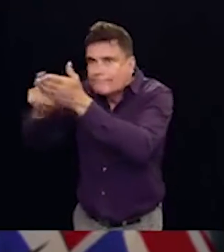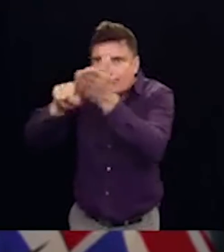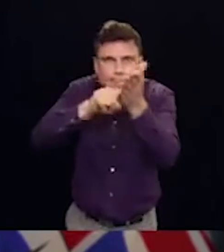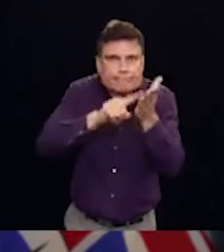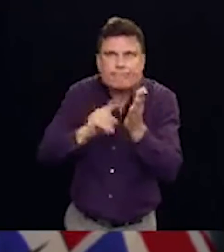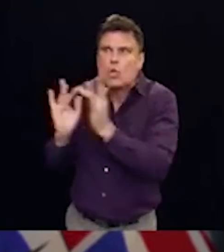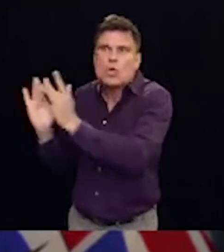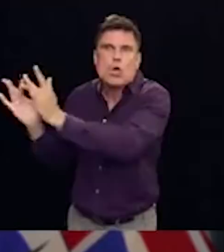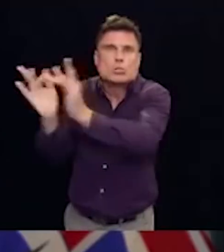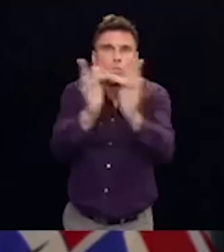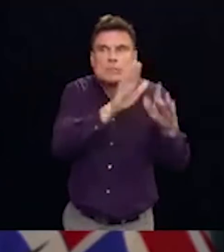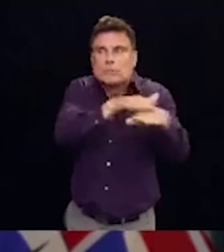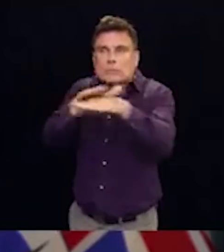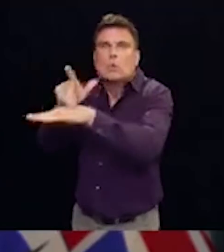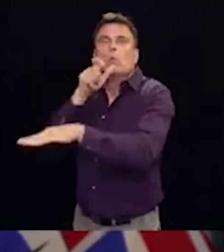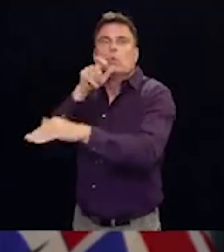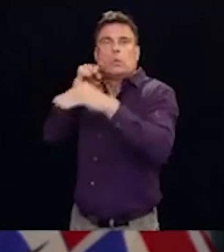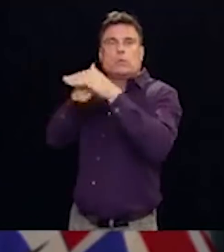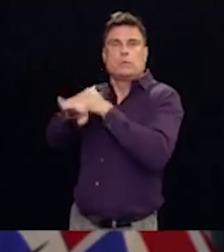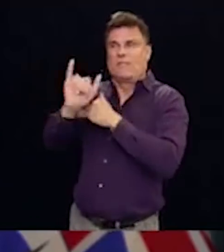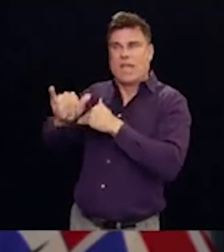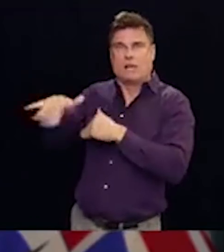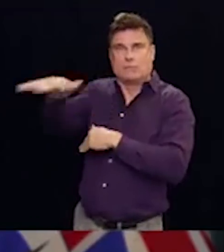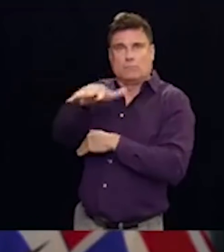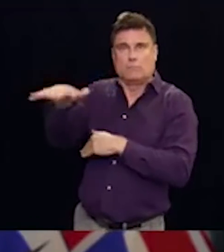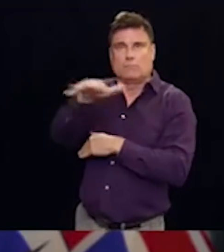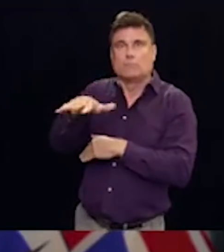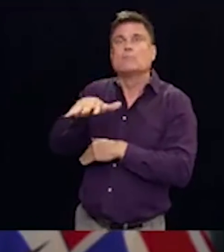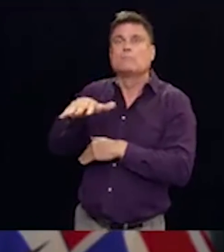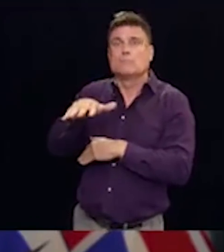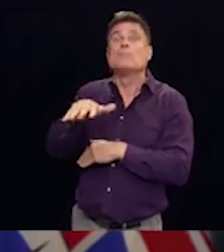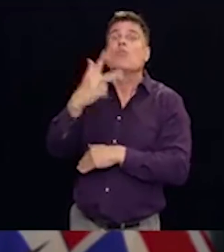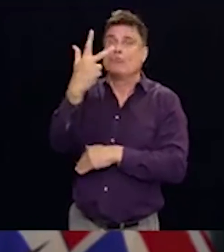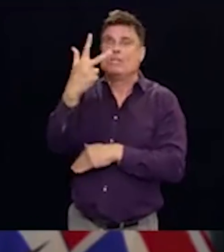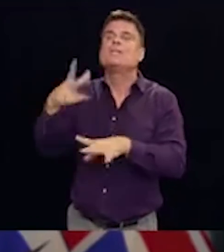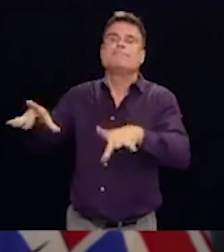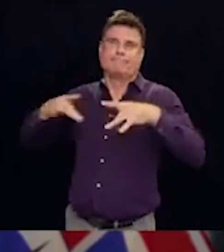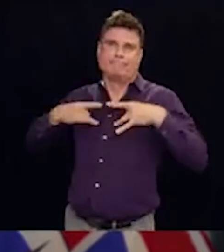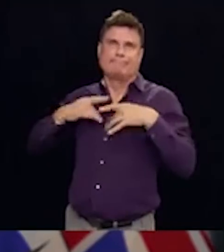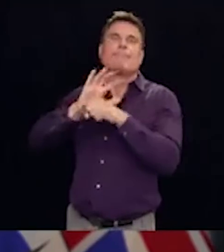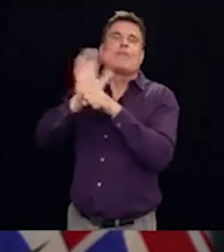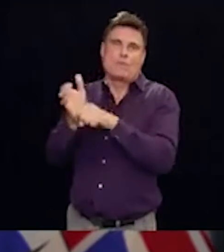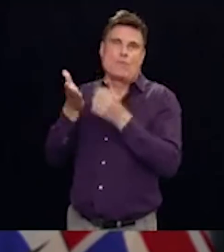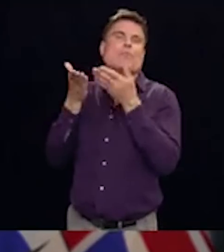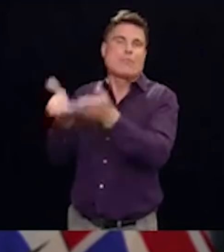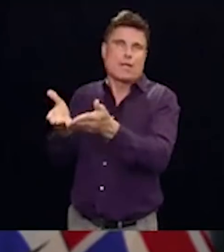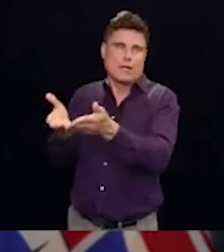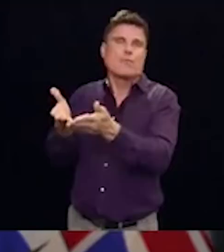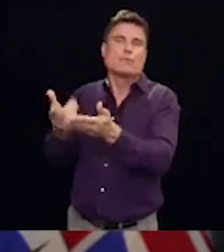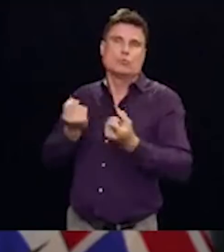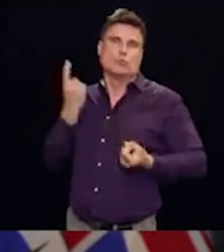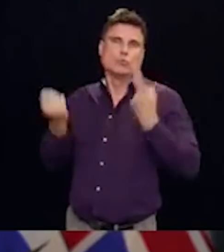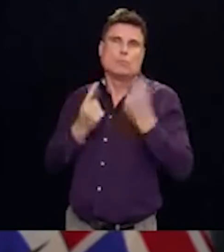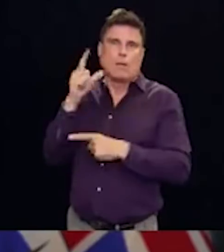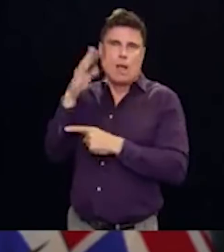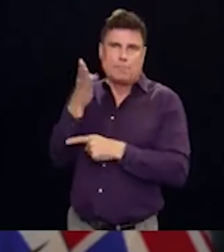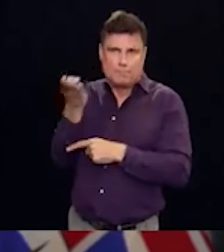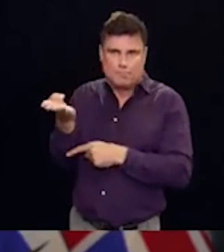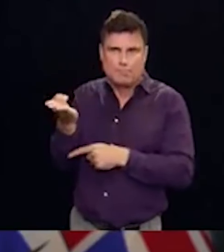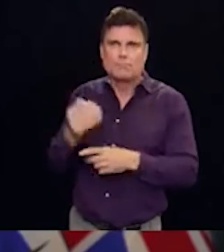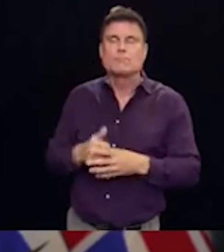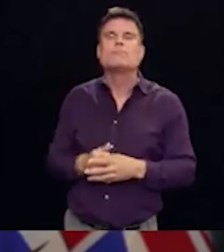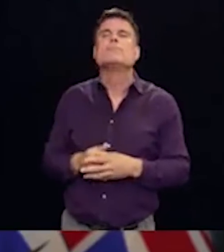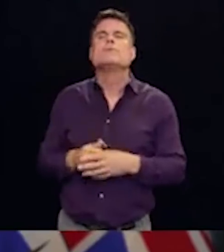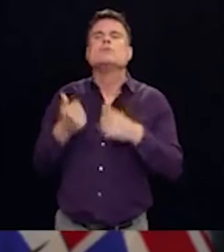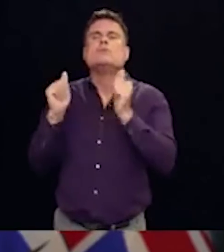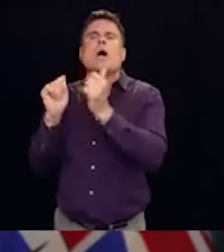were 3 individuals who tested positive related to that exposure event, and because we have not been able to directly contact all